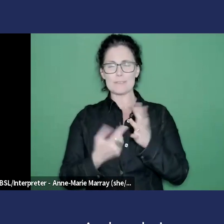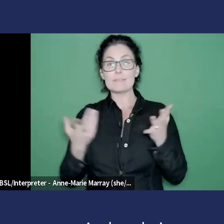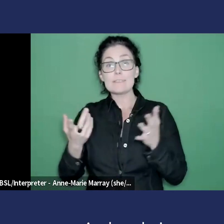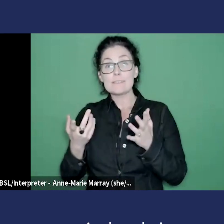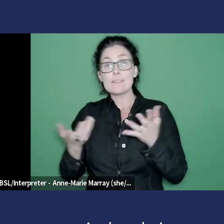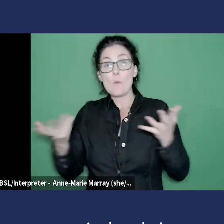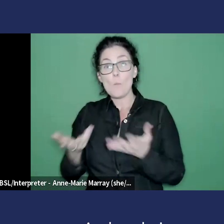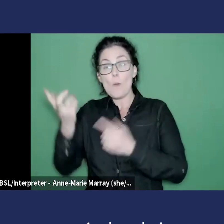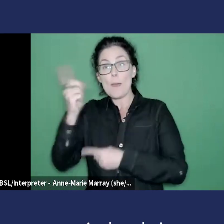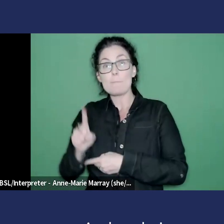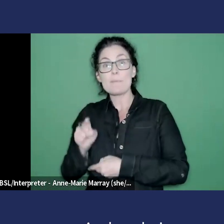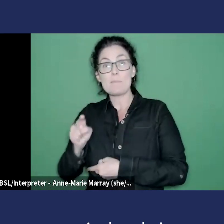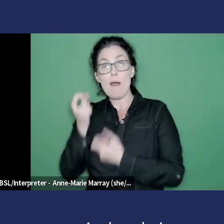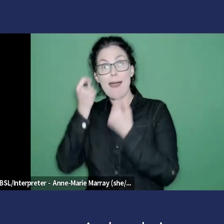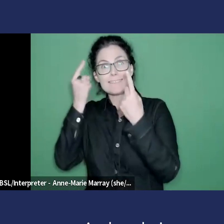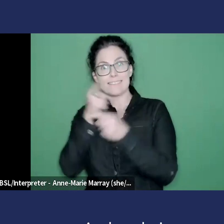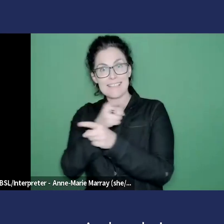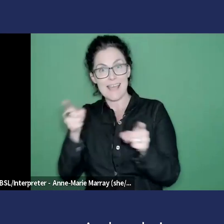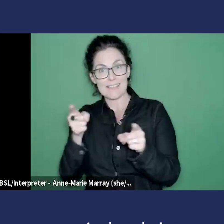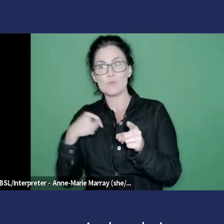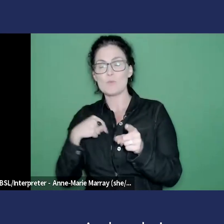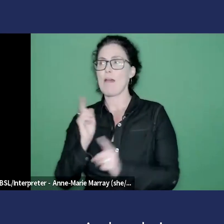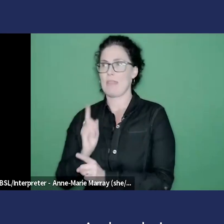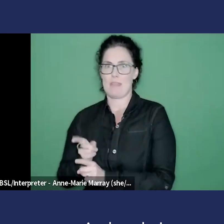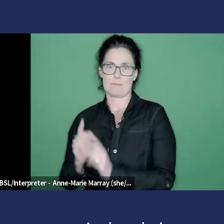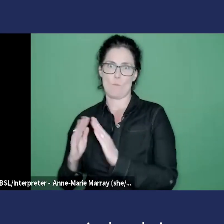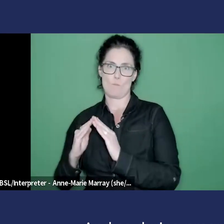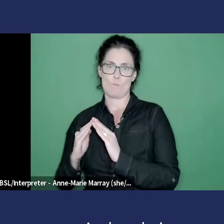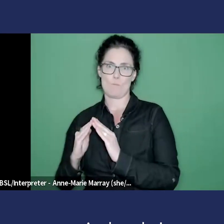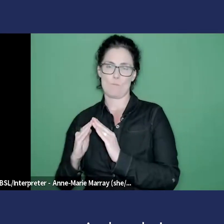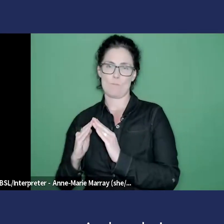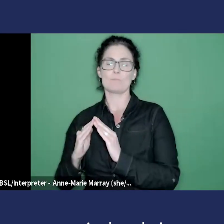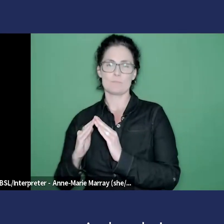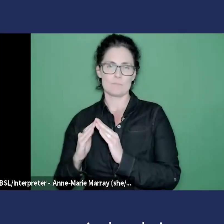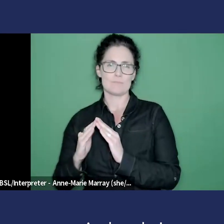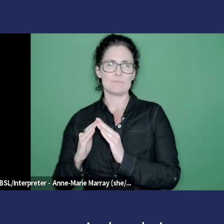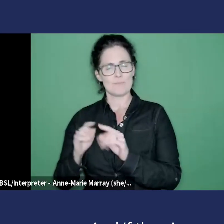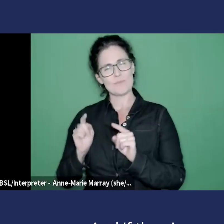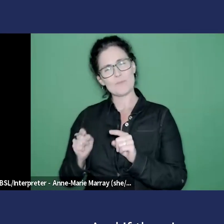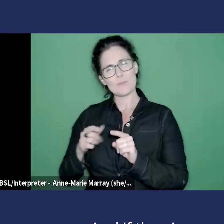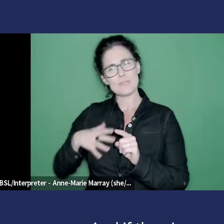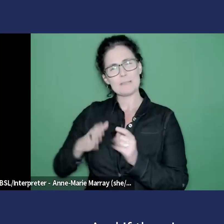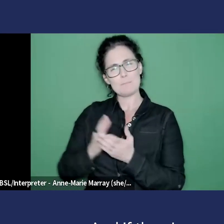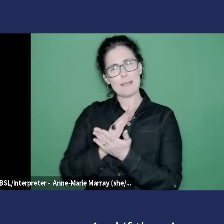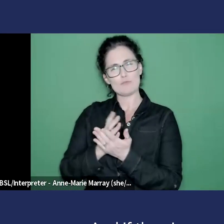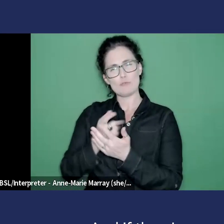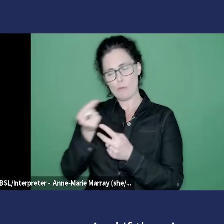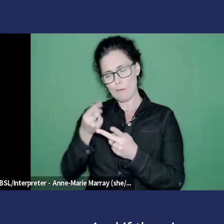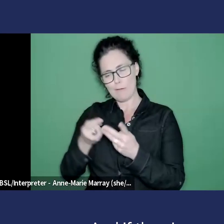And so during pregnancy and also during birth, the environment, as I say, needs to provide all those things. And if there's